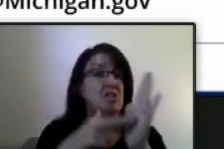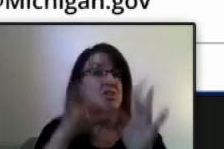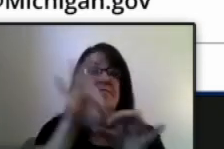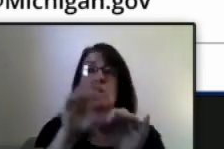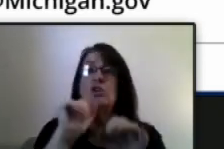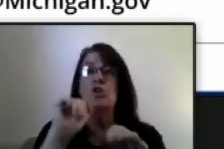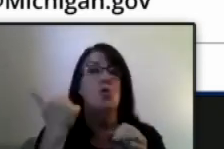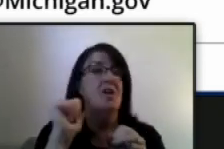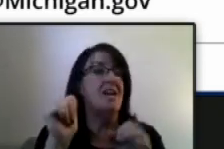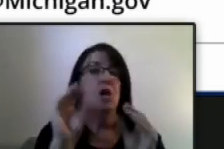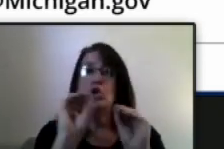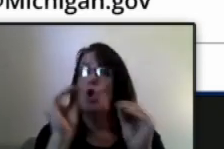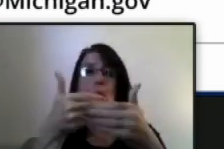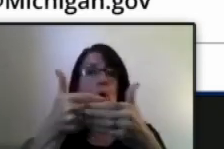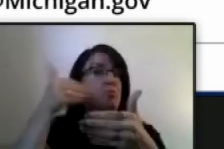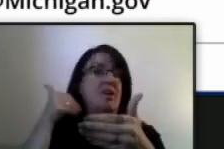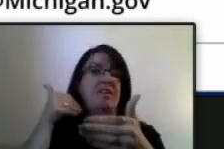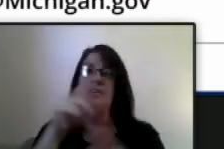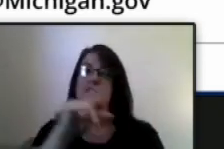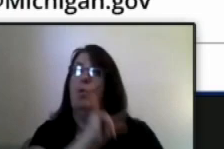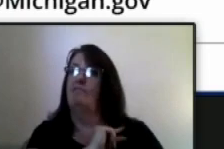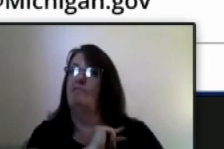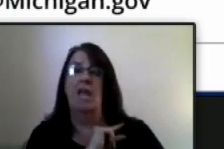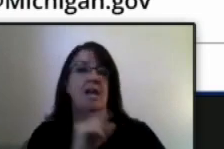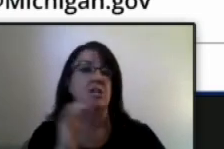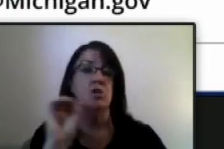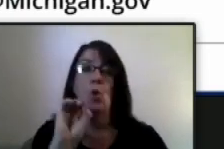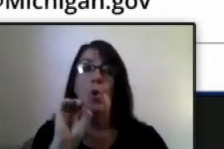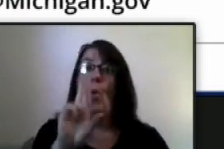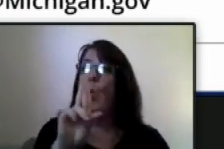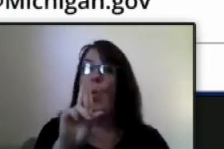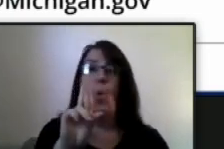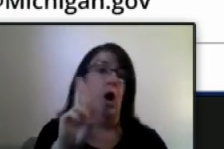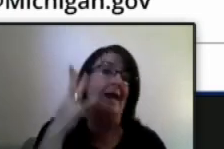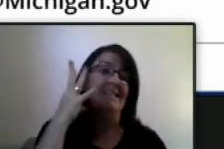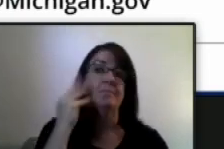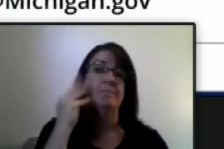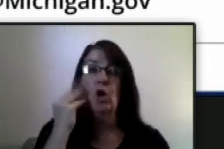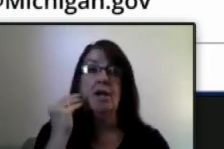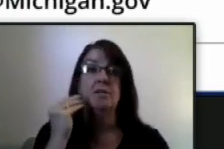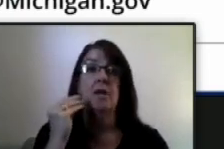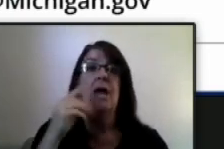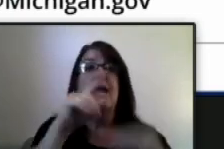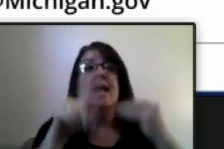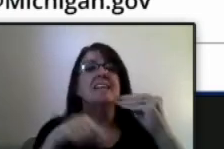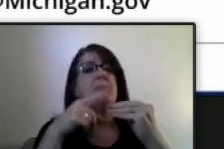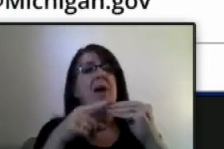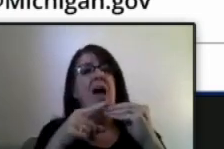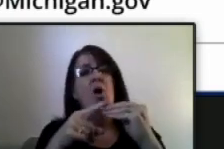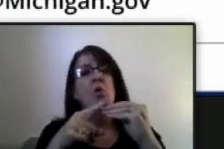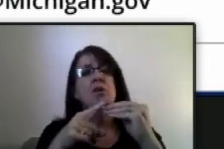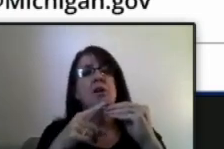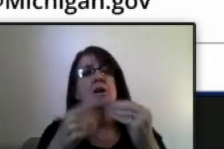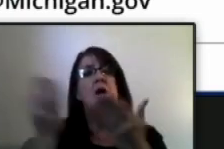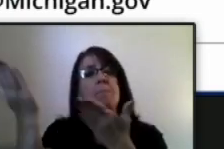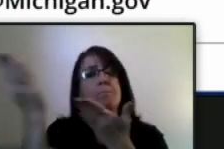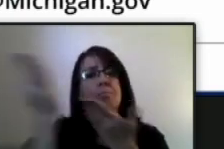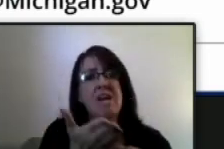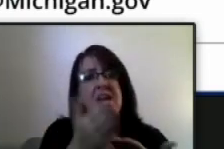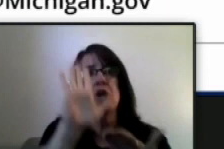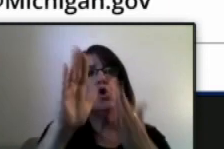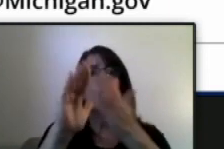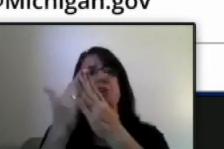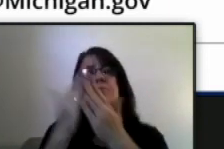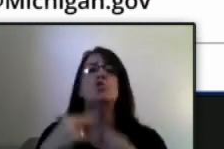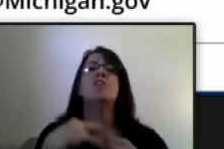have any previous qualifications or prior experiences. It's really about being able to bring your community's